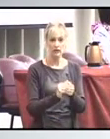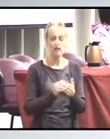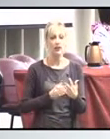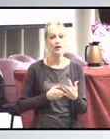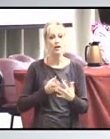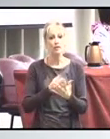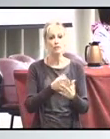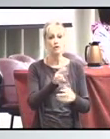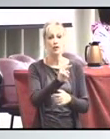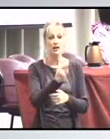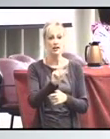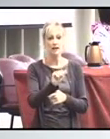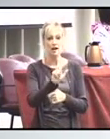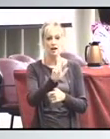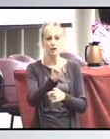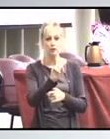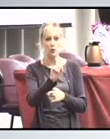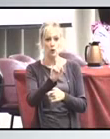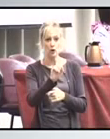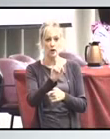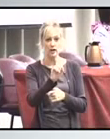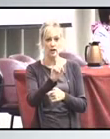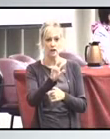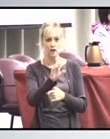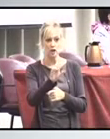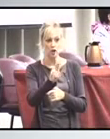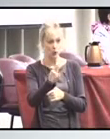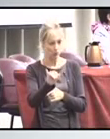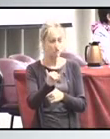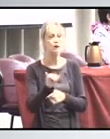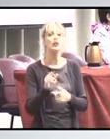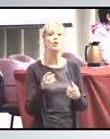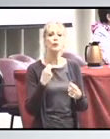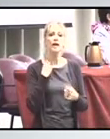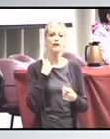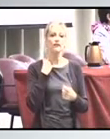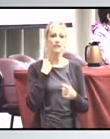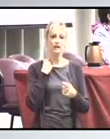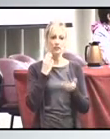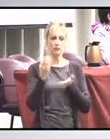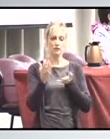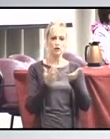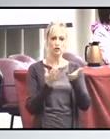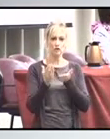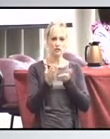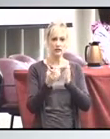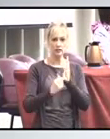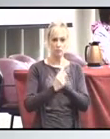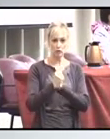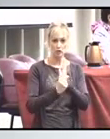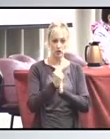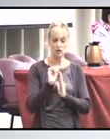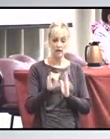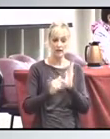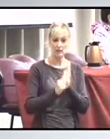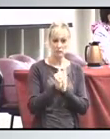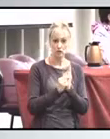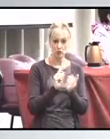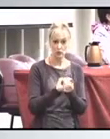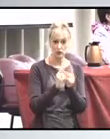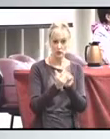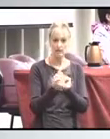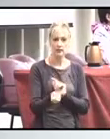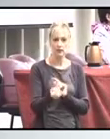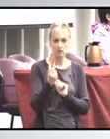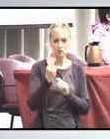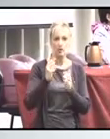NALOYO's support, we developed an immigrant victim service brochure. And that brochure got translated into